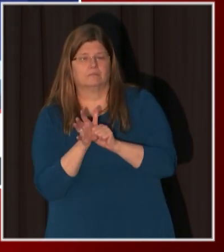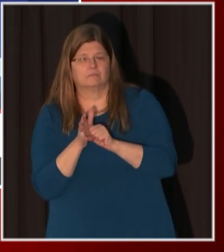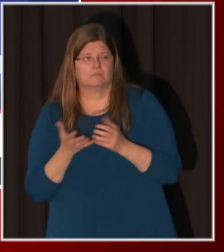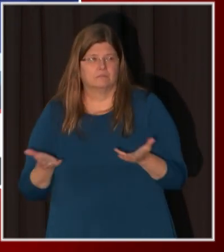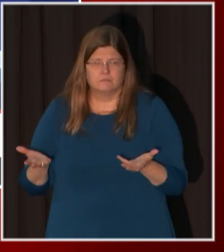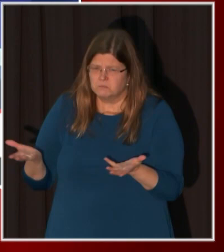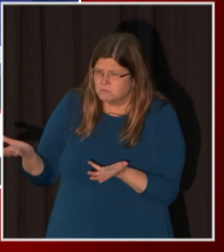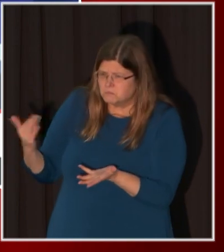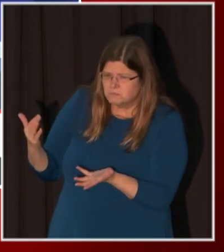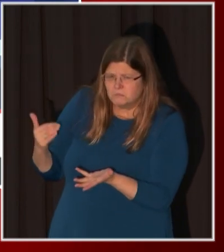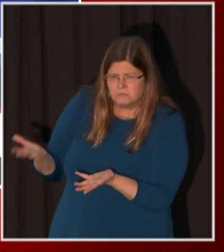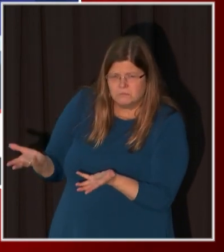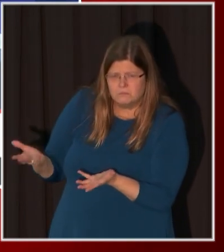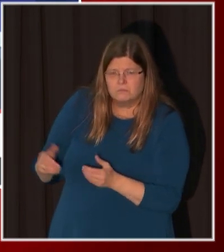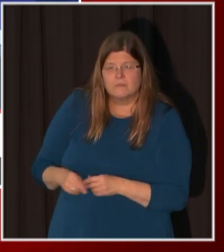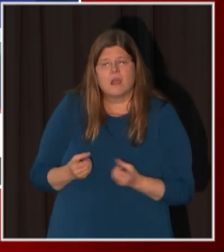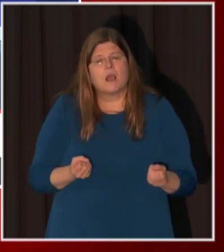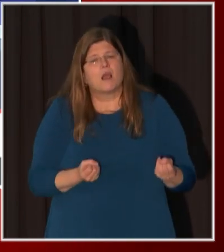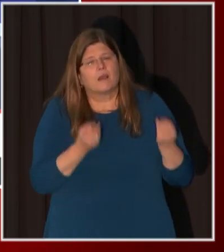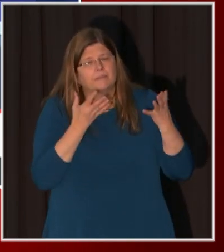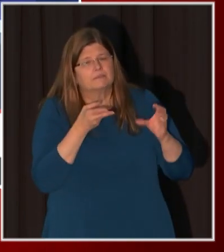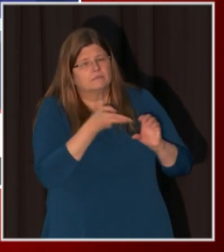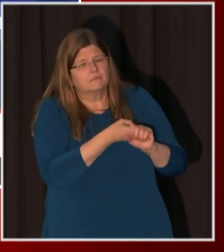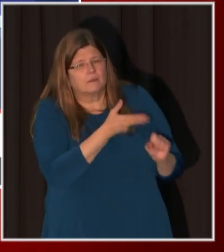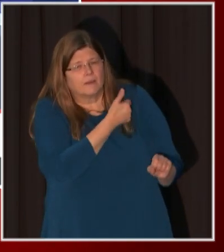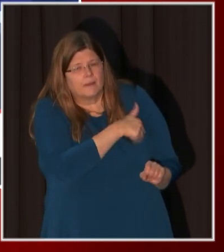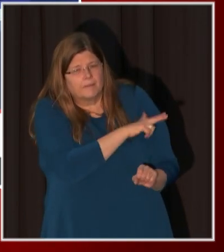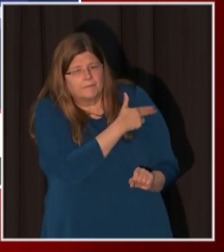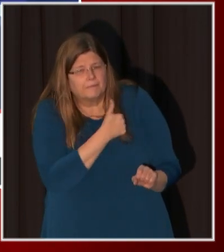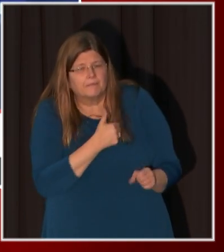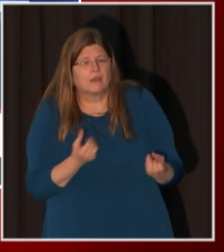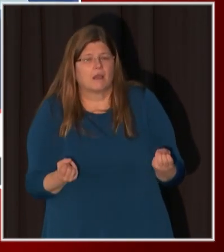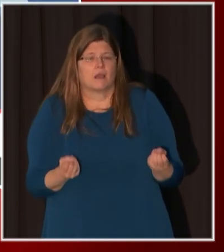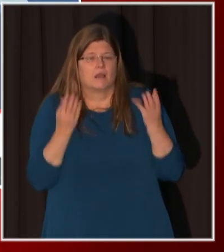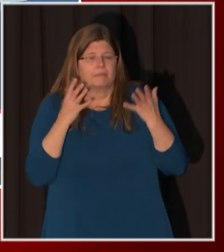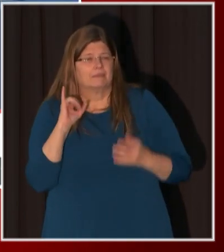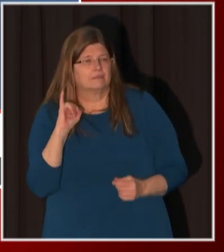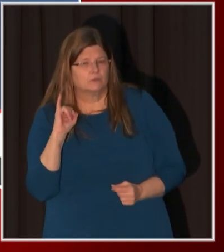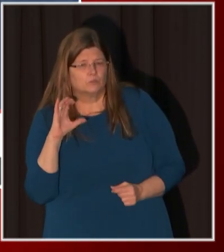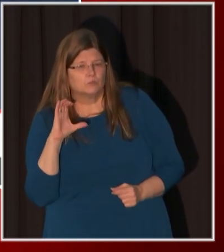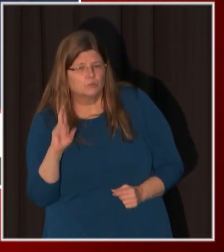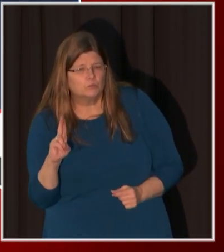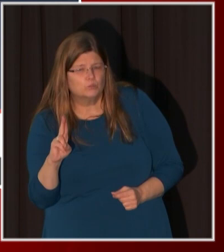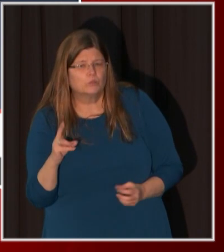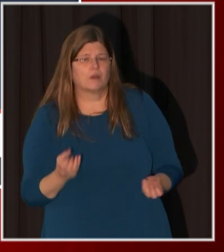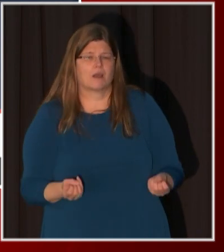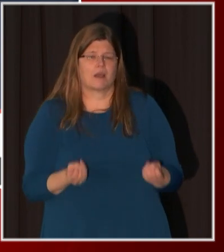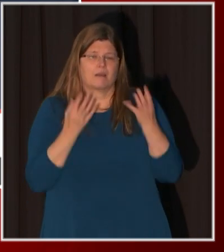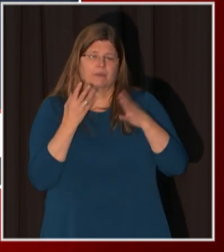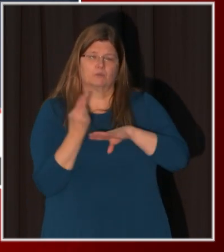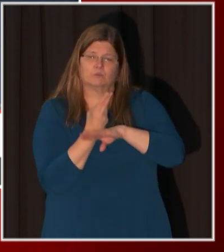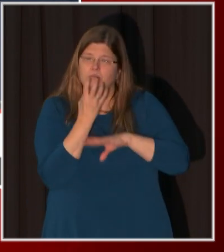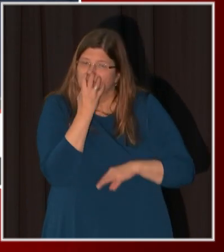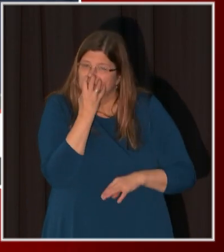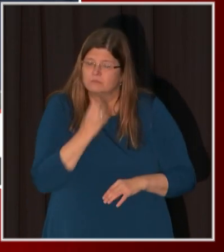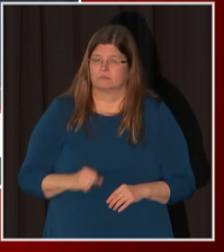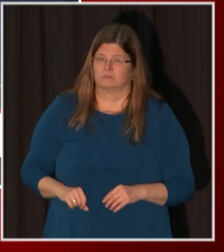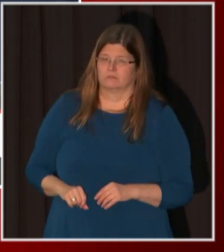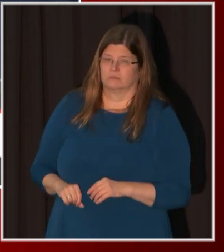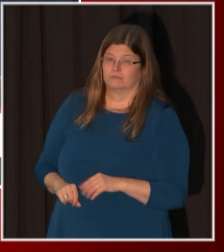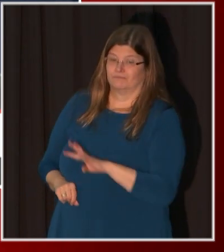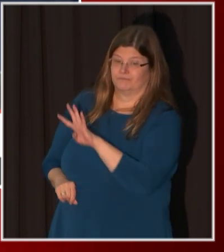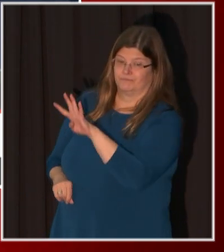are hospitalized in DC? How many of those are in ICU? And how many of those are on ventilators? Sure, 435 individuals